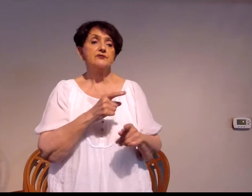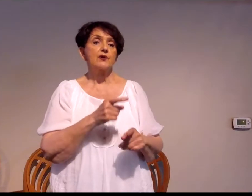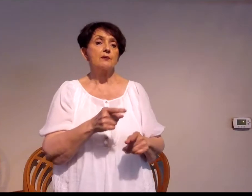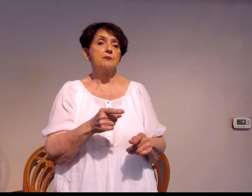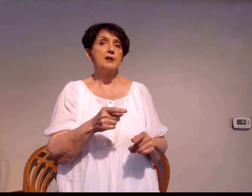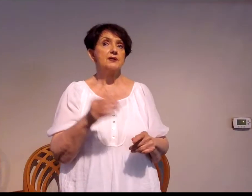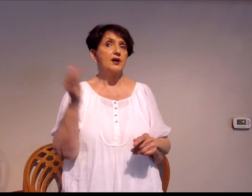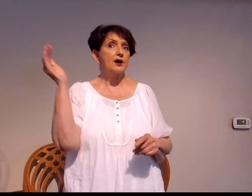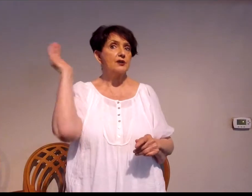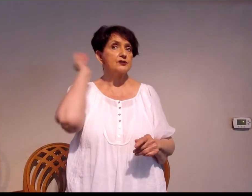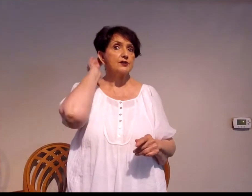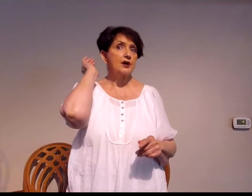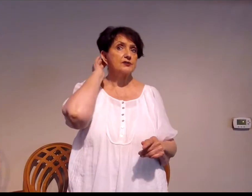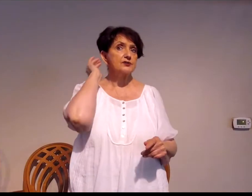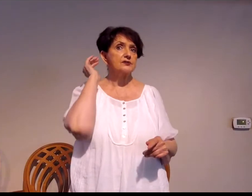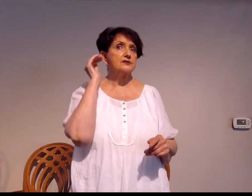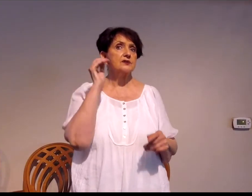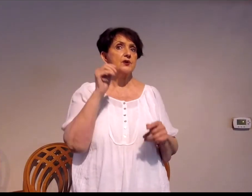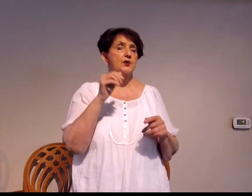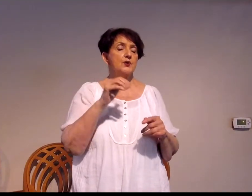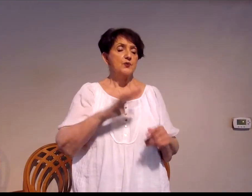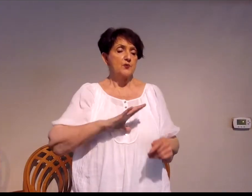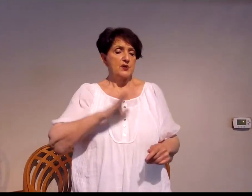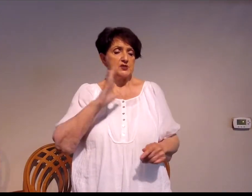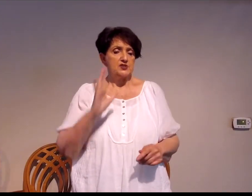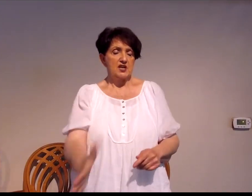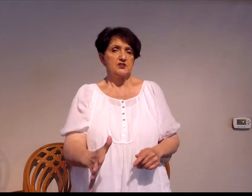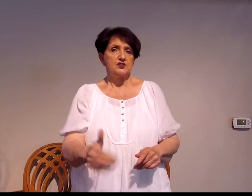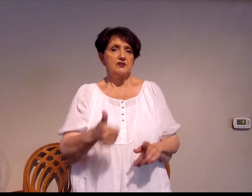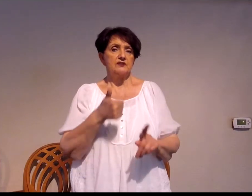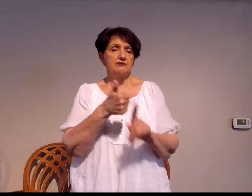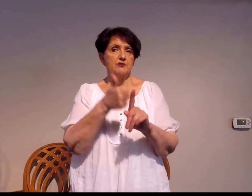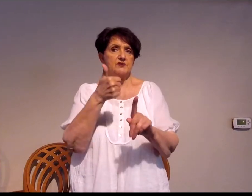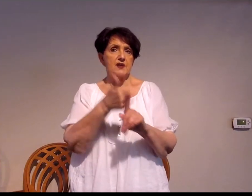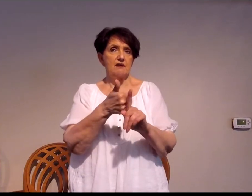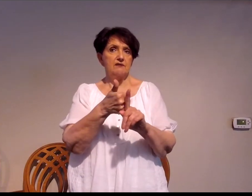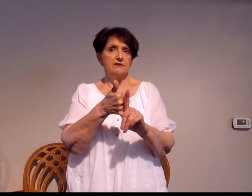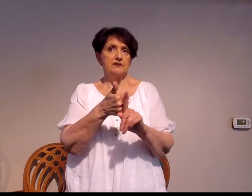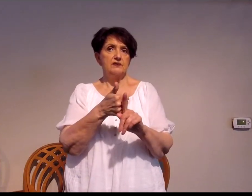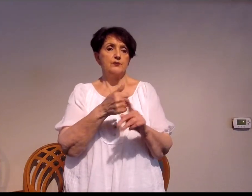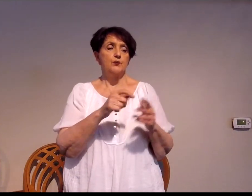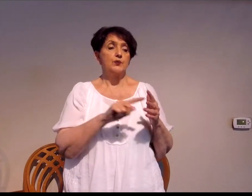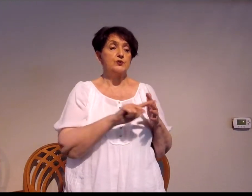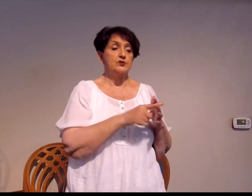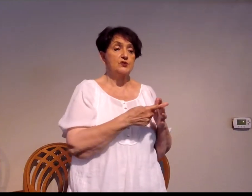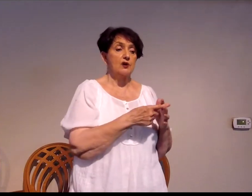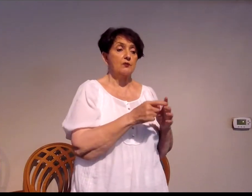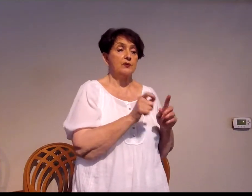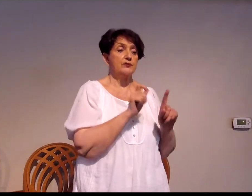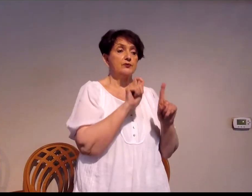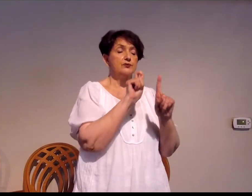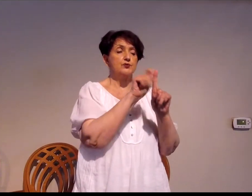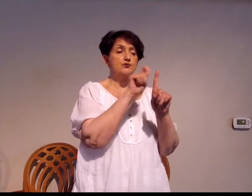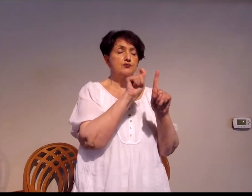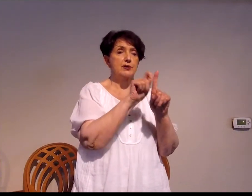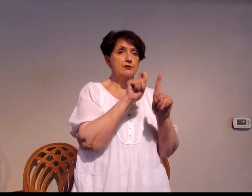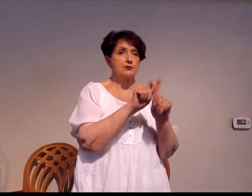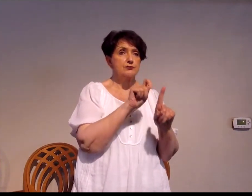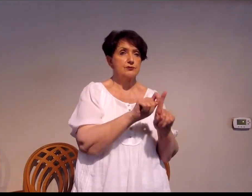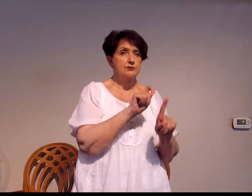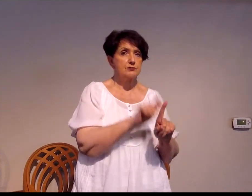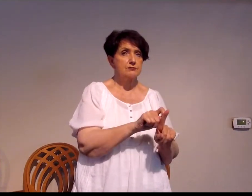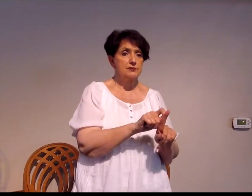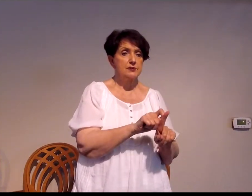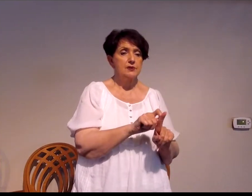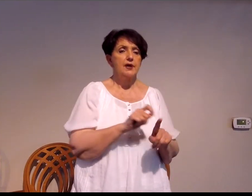rejection of the self. And so, when we start with our triggers and we start with our judgments and we